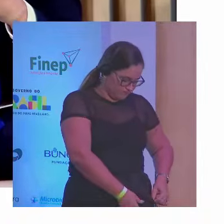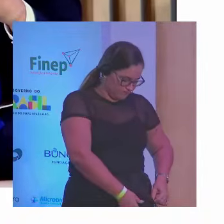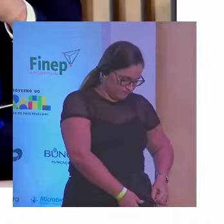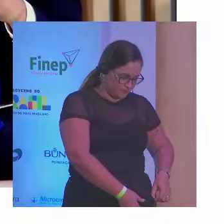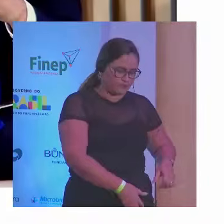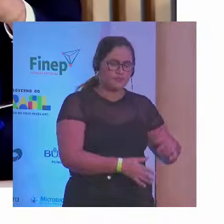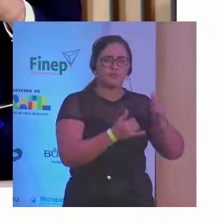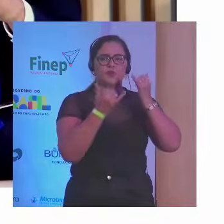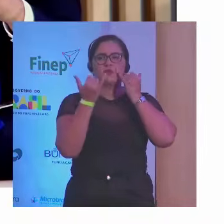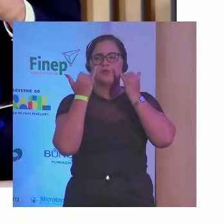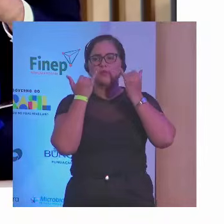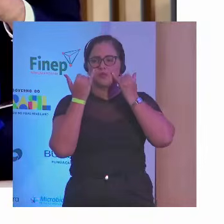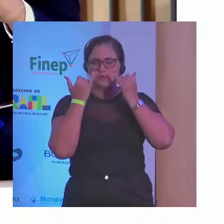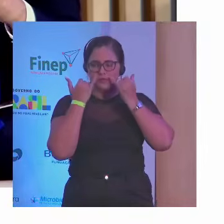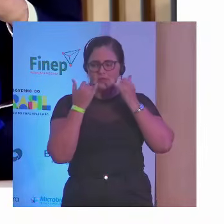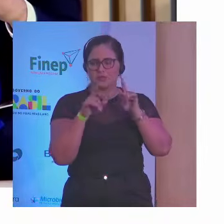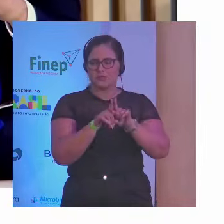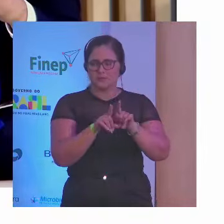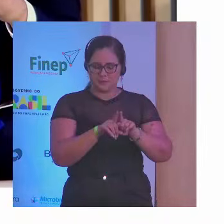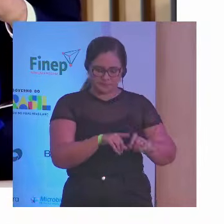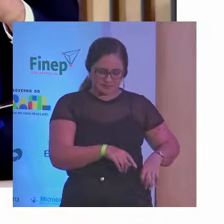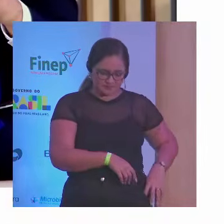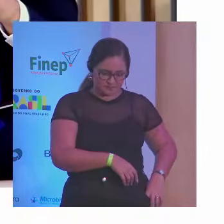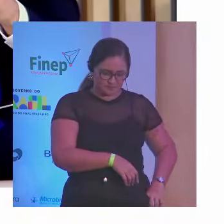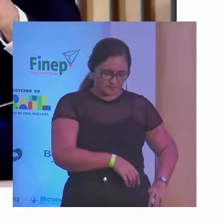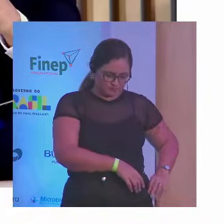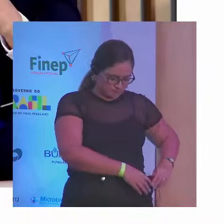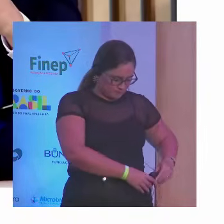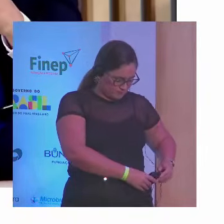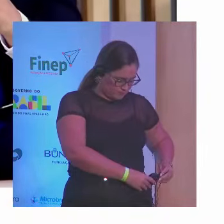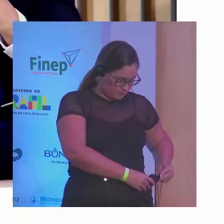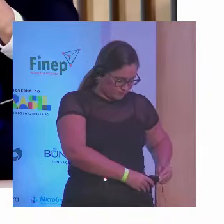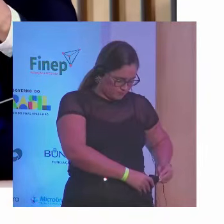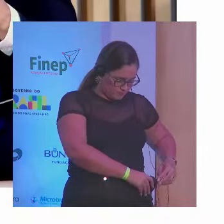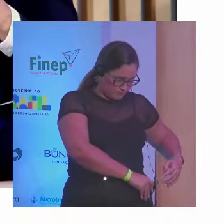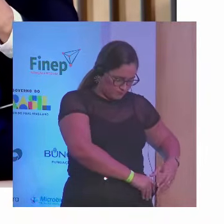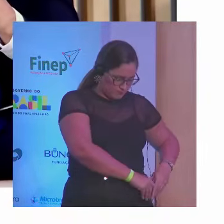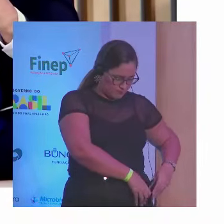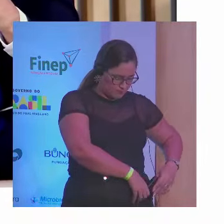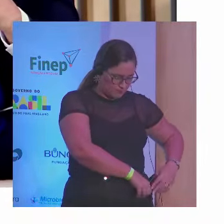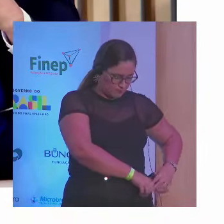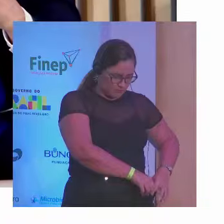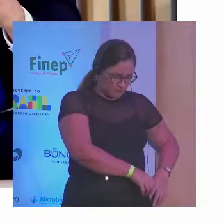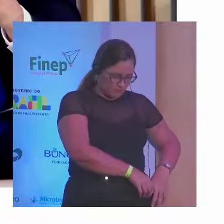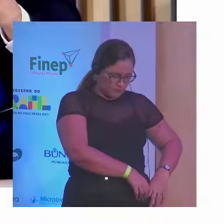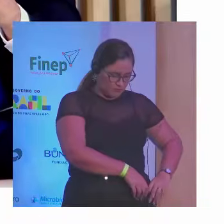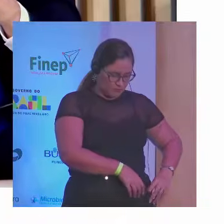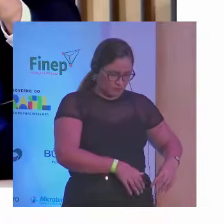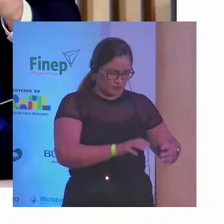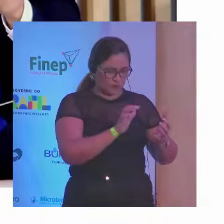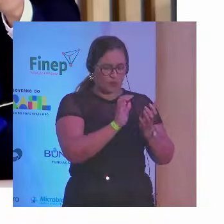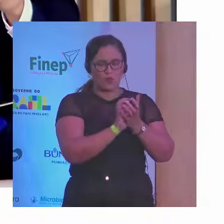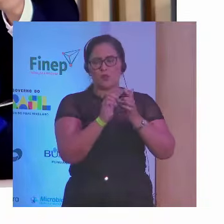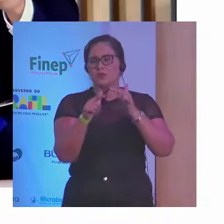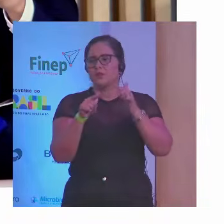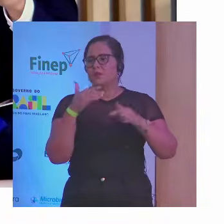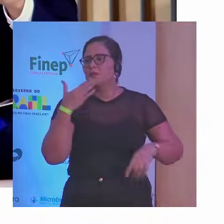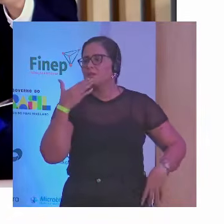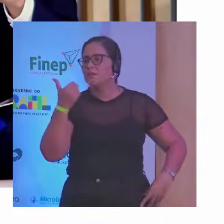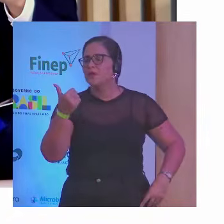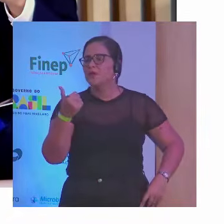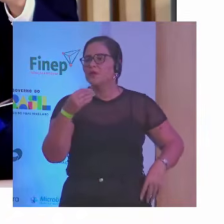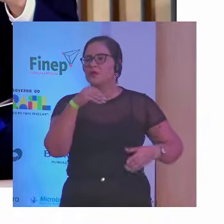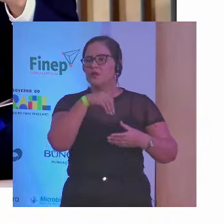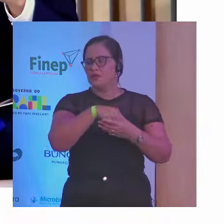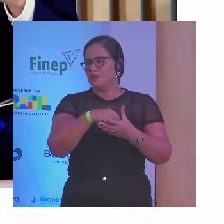identify a group that is doing well, and we have different initiatives for this. I just to mention, for instance, that we have